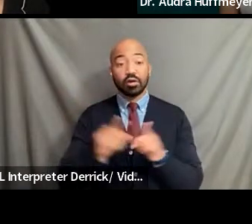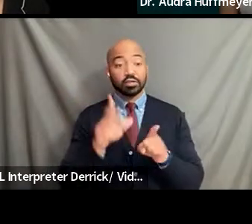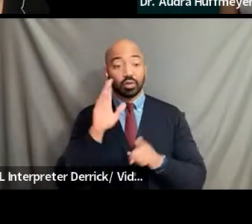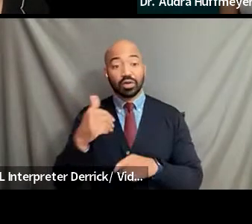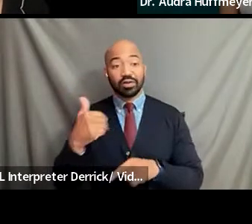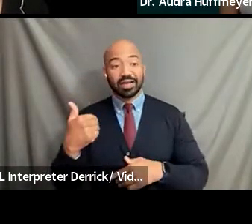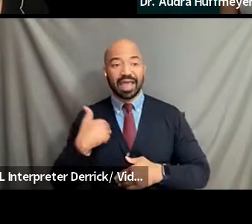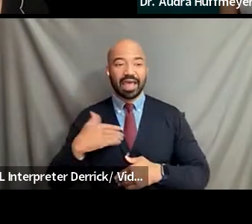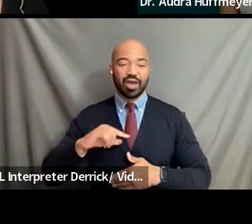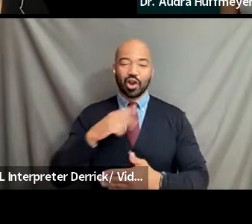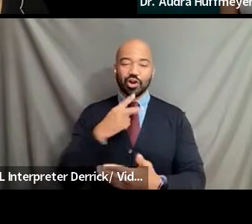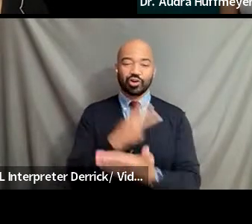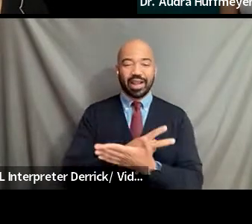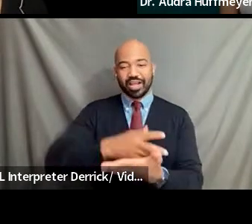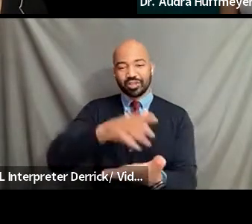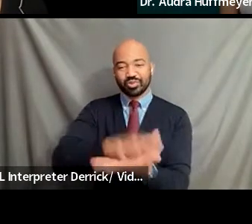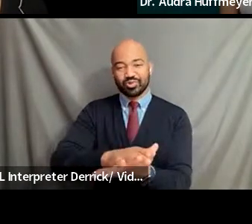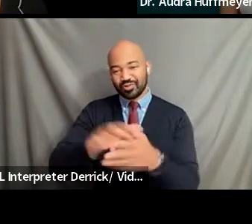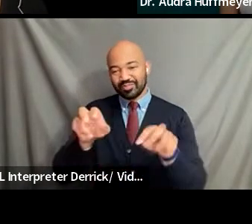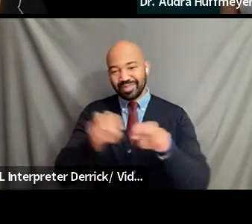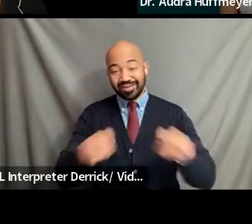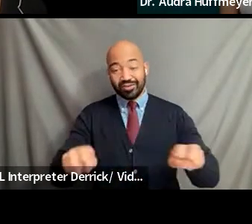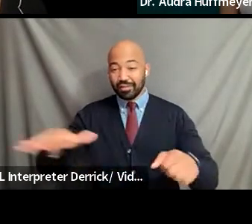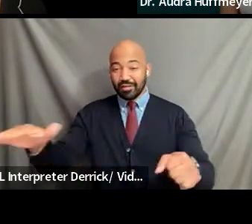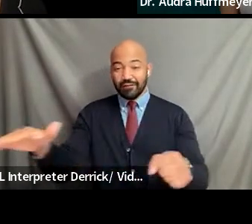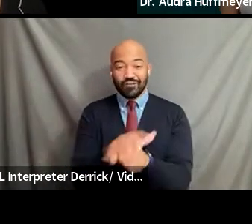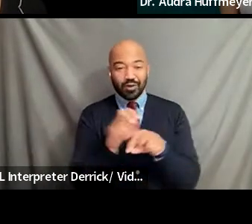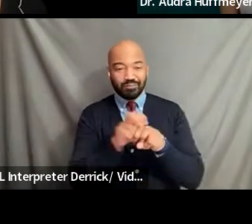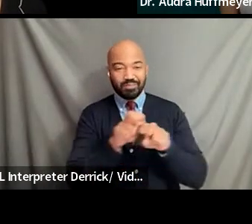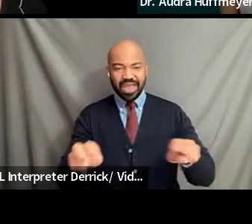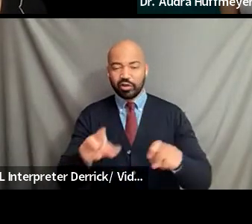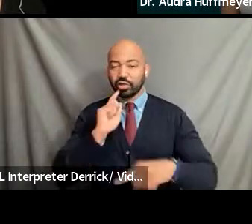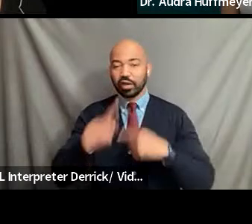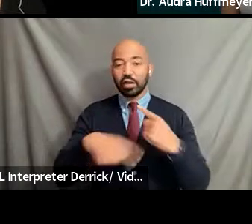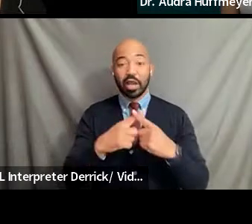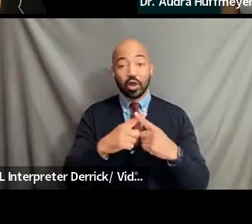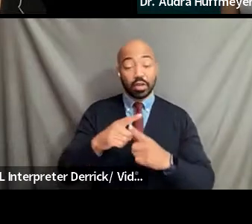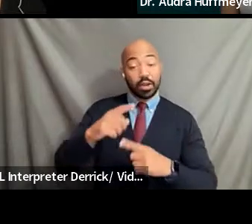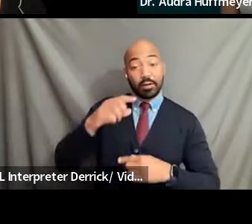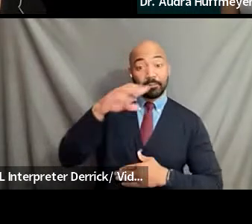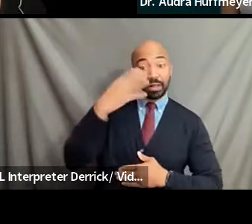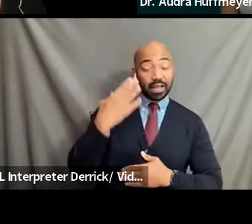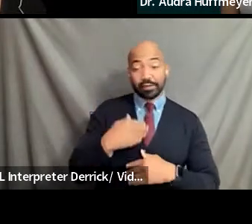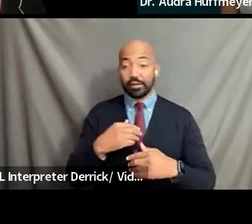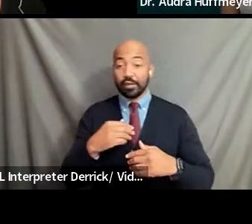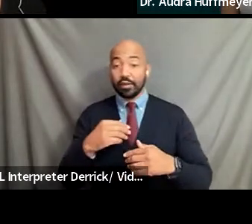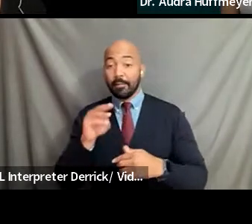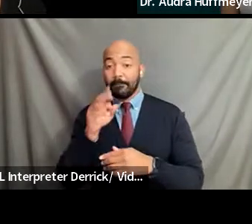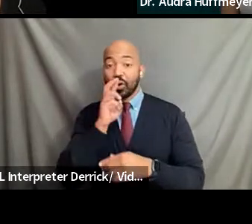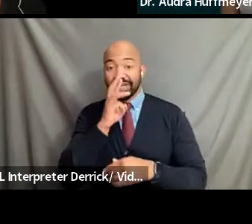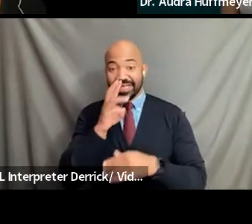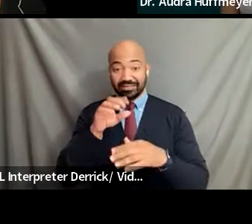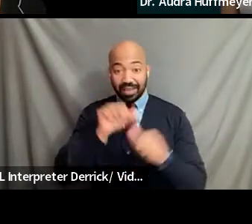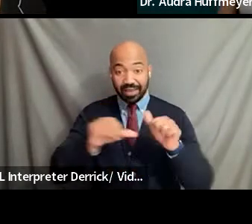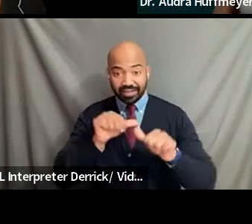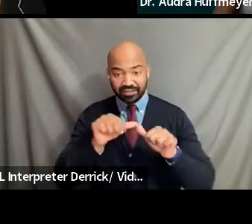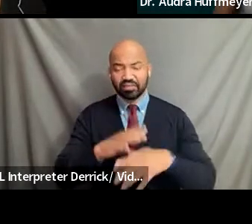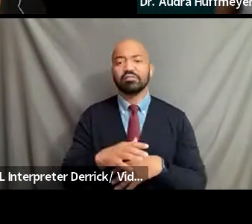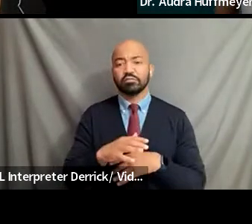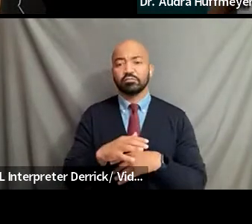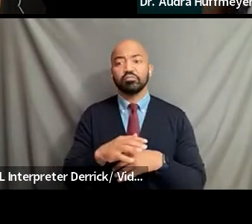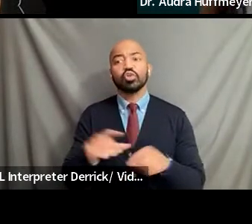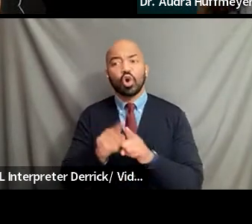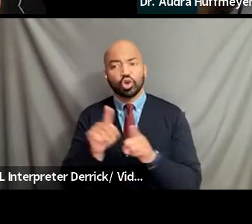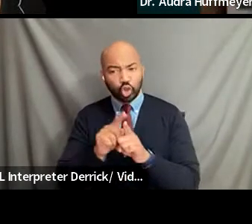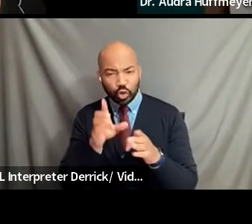panel. So it's going to be a whole panel dedicated to being Black marine scientists in graduate school and the different paths and different stories that we